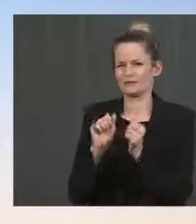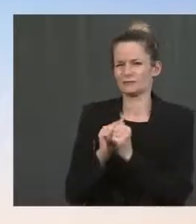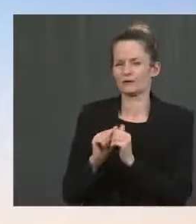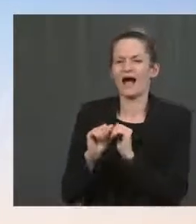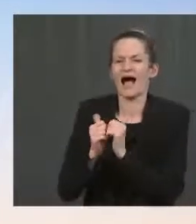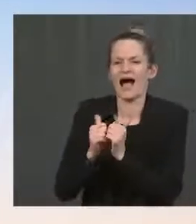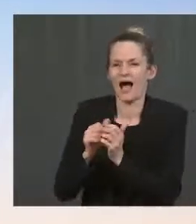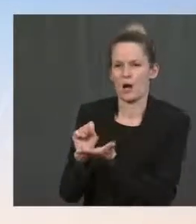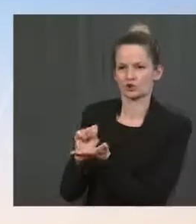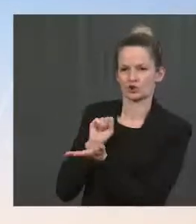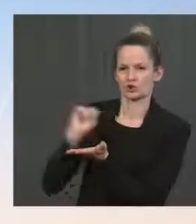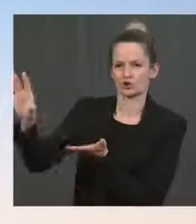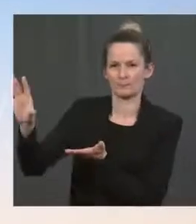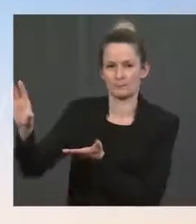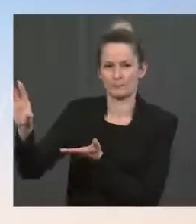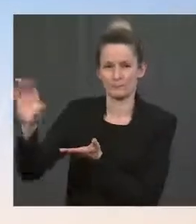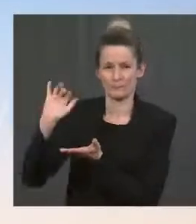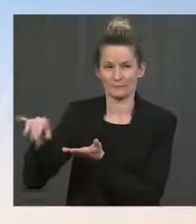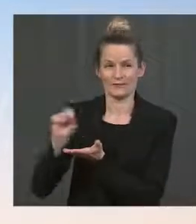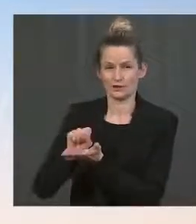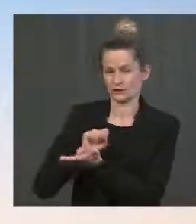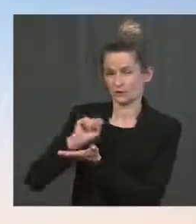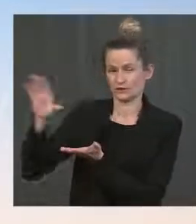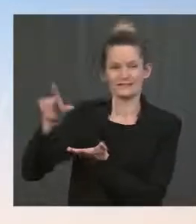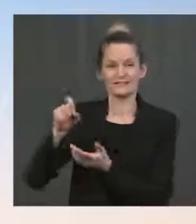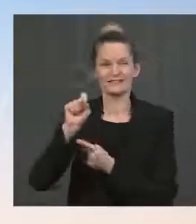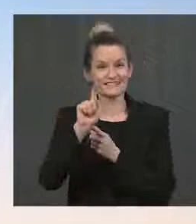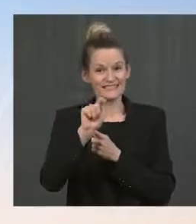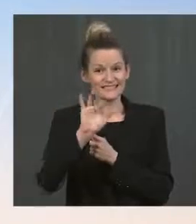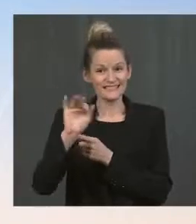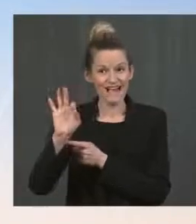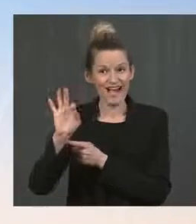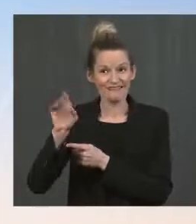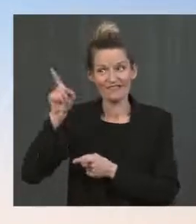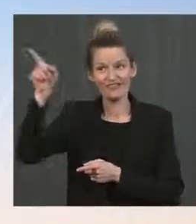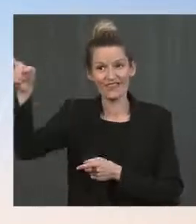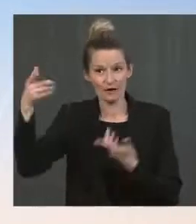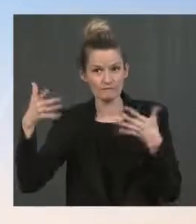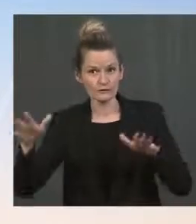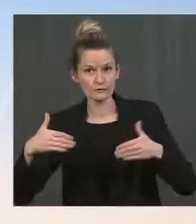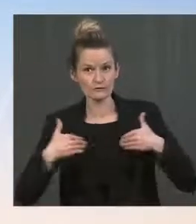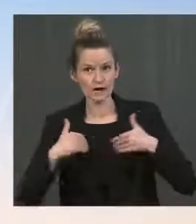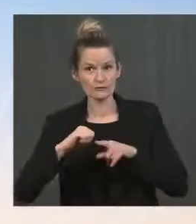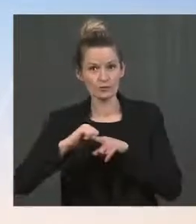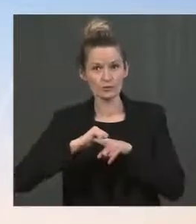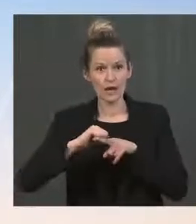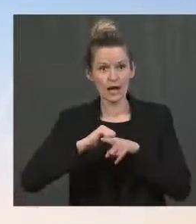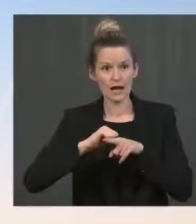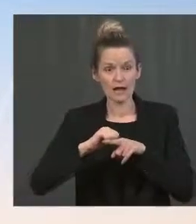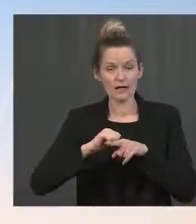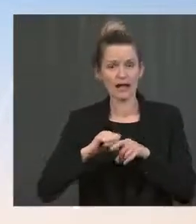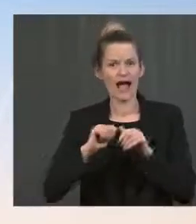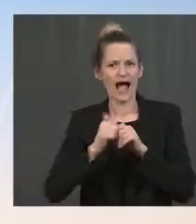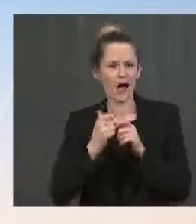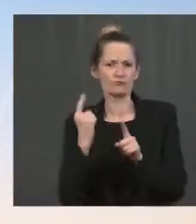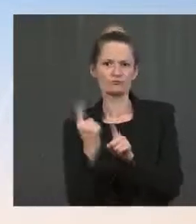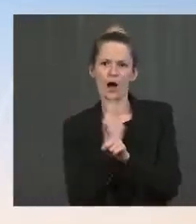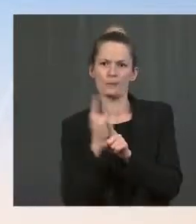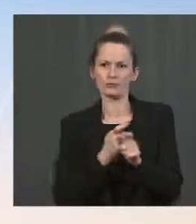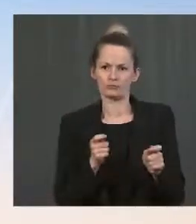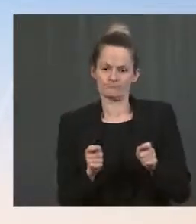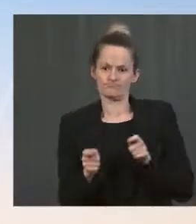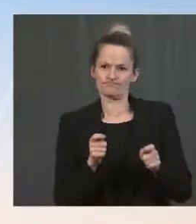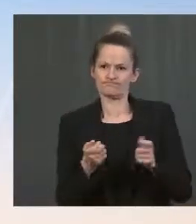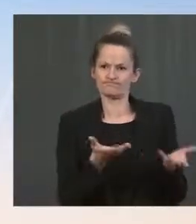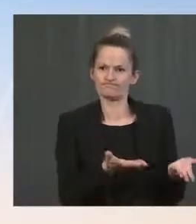trained to distribute these shots, manufacturing capacity, certain access to certain components that go into vaccines. We're working through